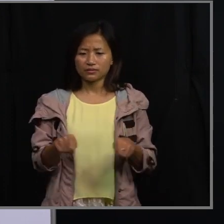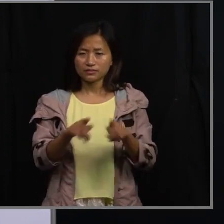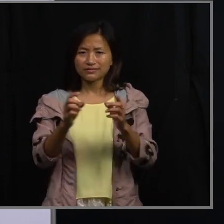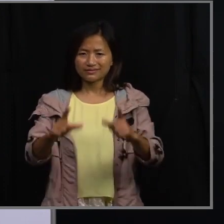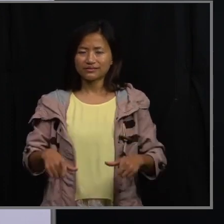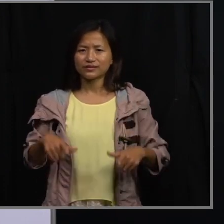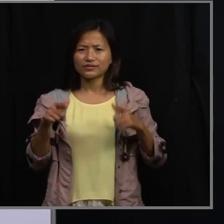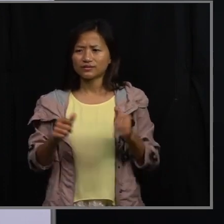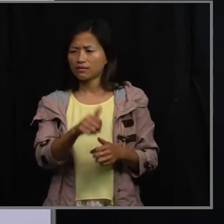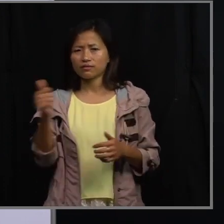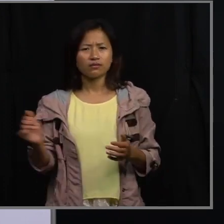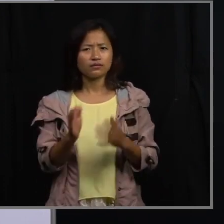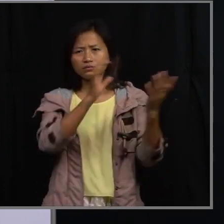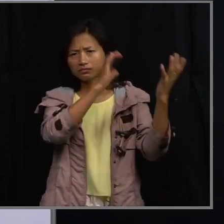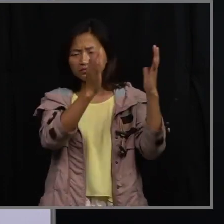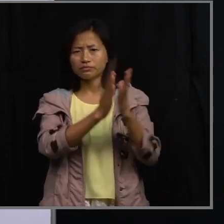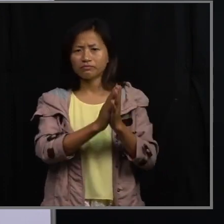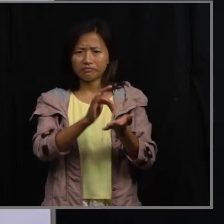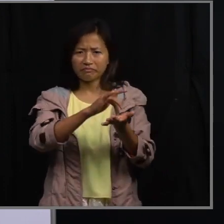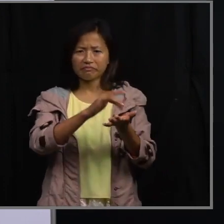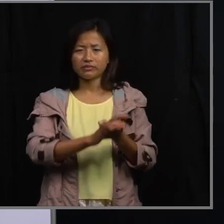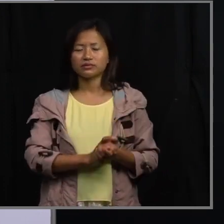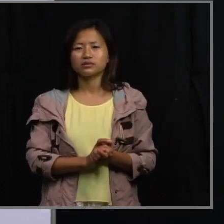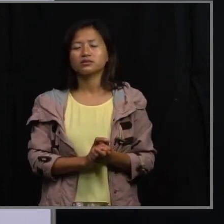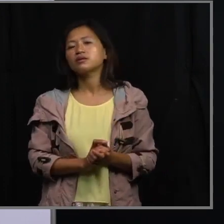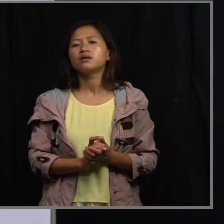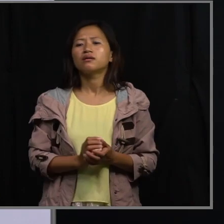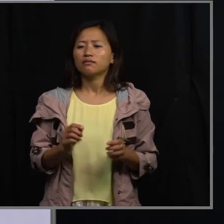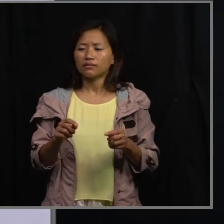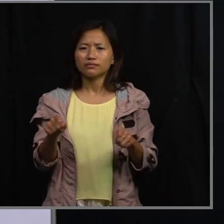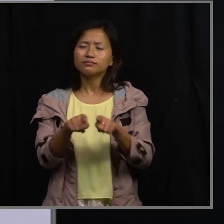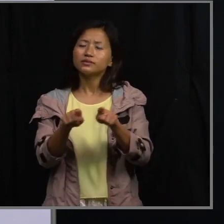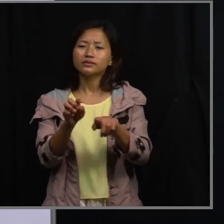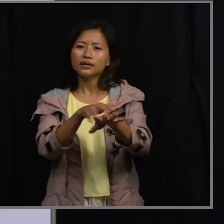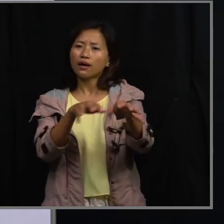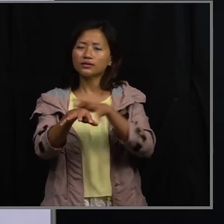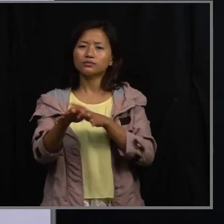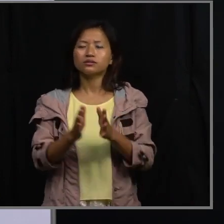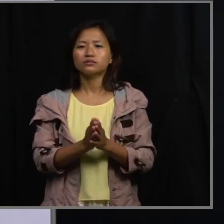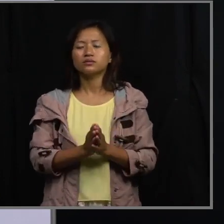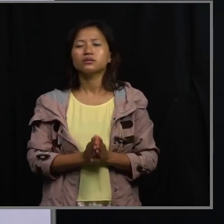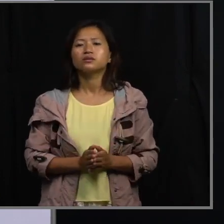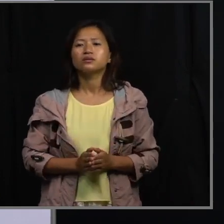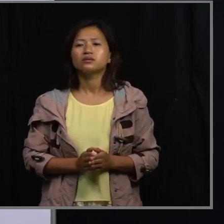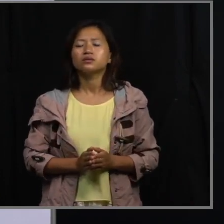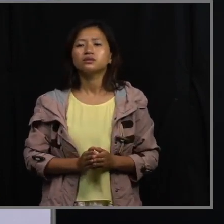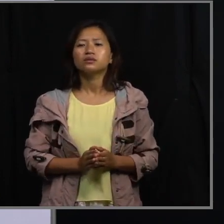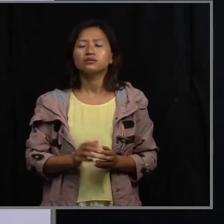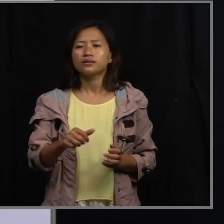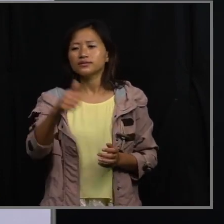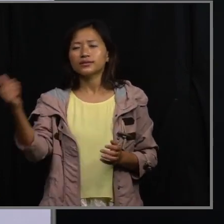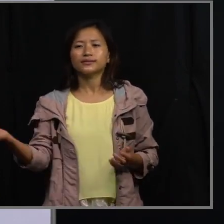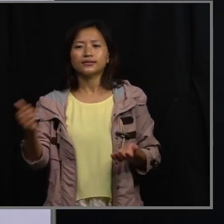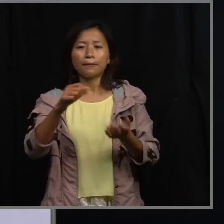planet, right? There may be what? Living things like us or like the animals and something, living things, or there something in the